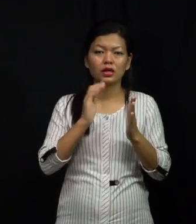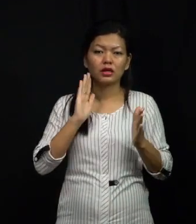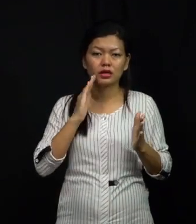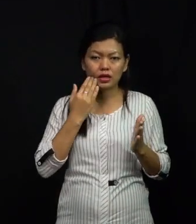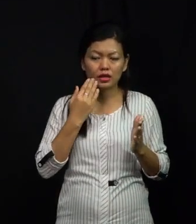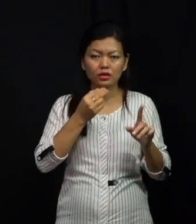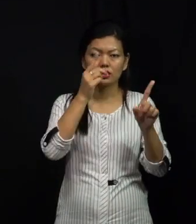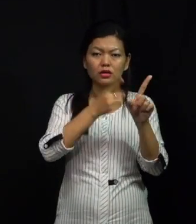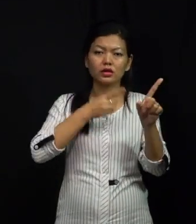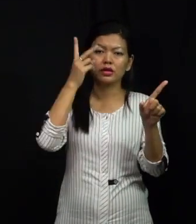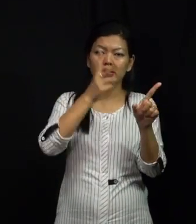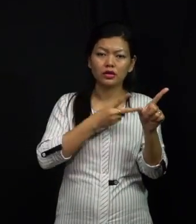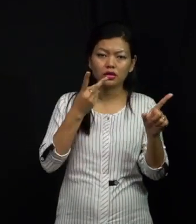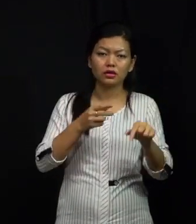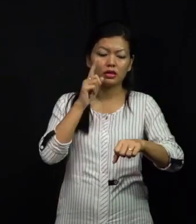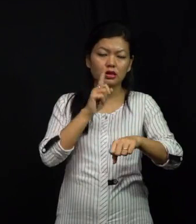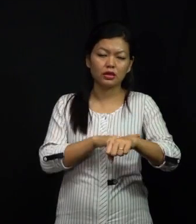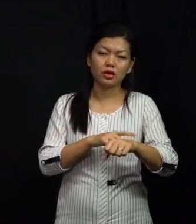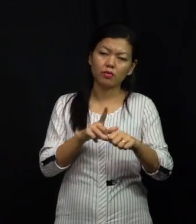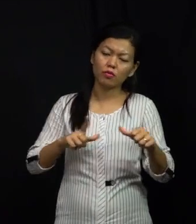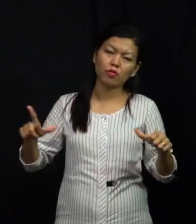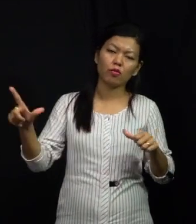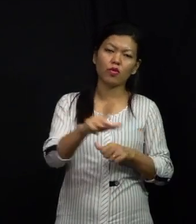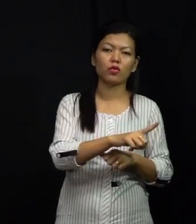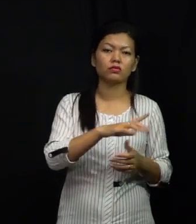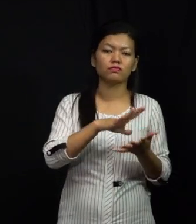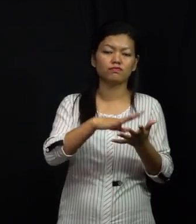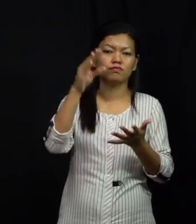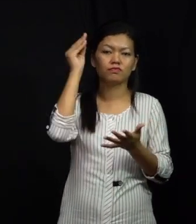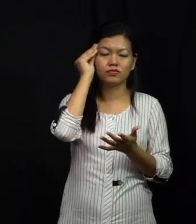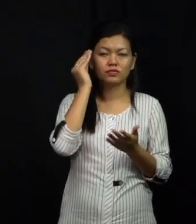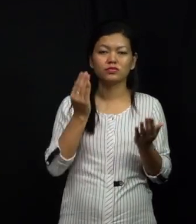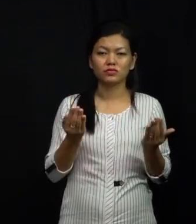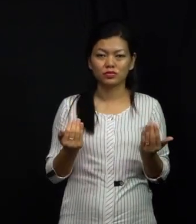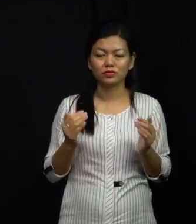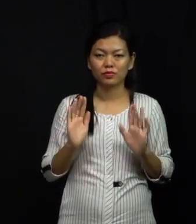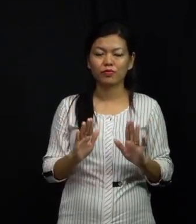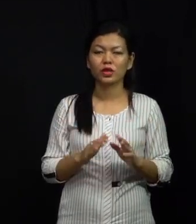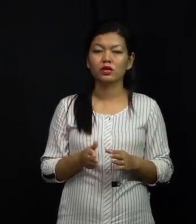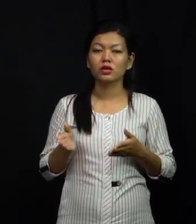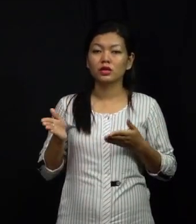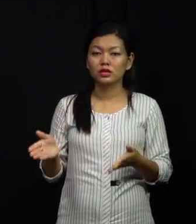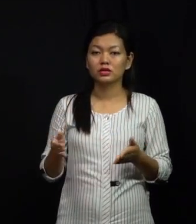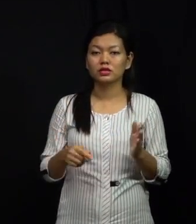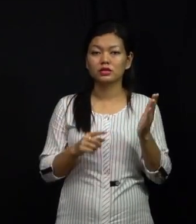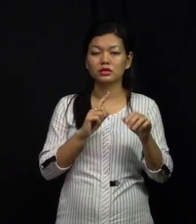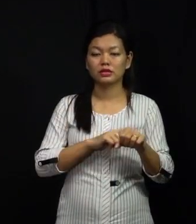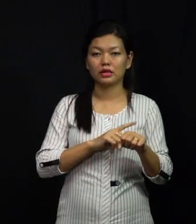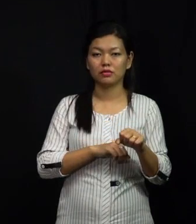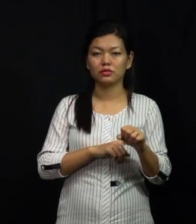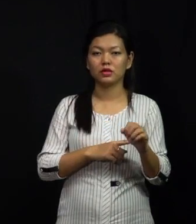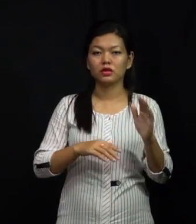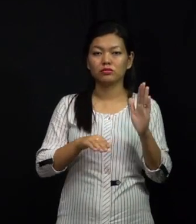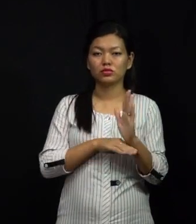living. So they are able to differentiate all those things. So we can see that there is development going on in the child, right? So the child no